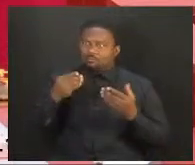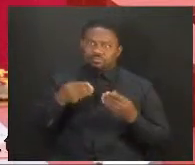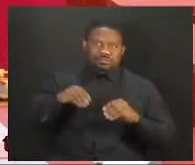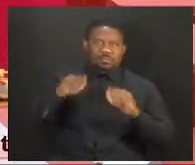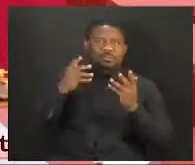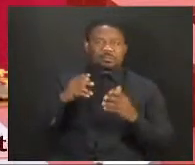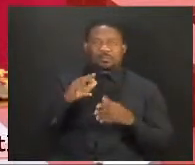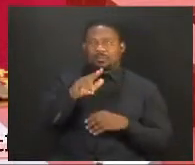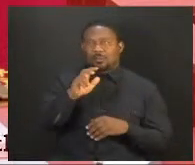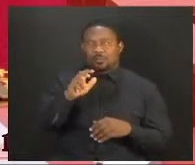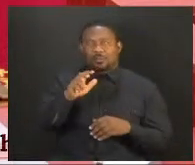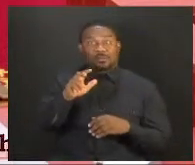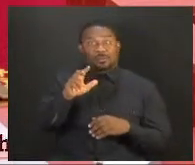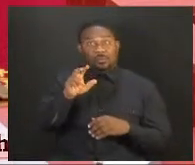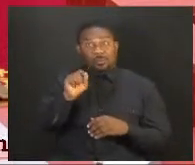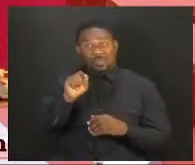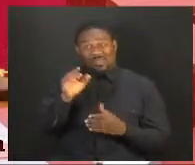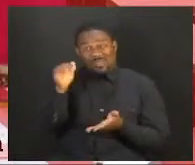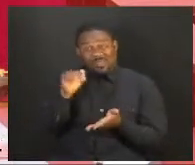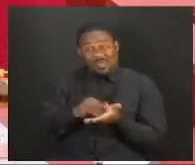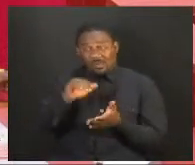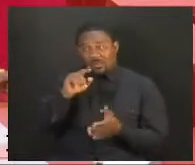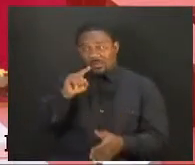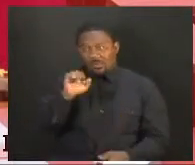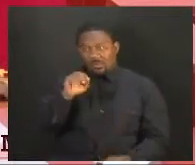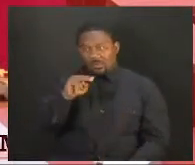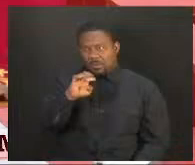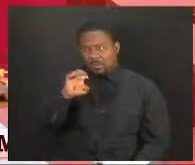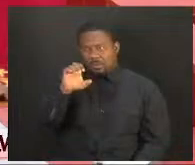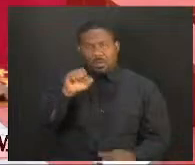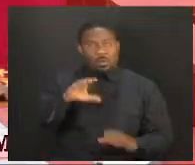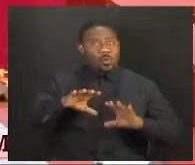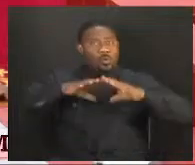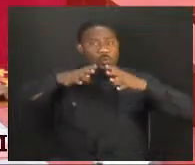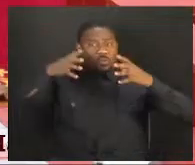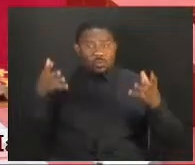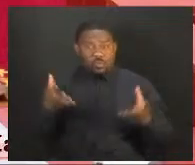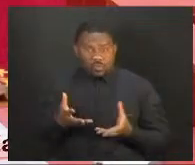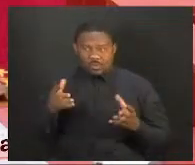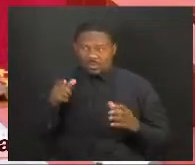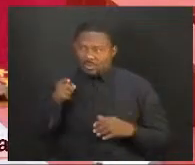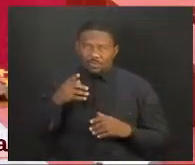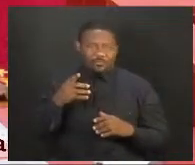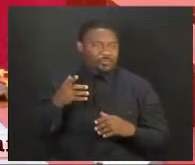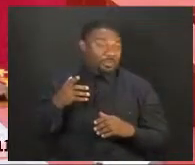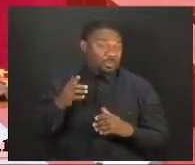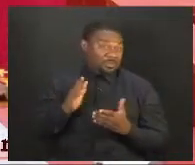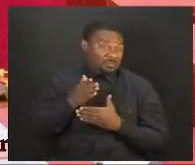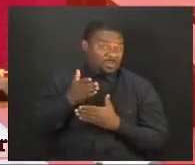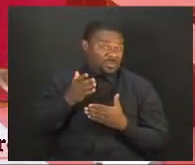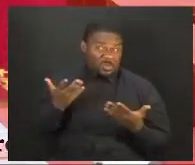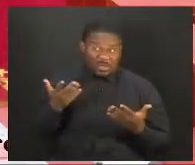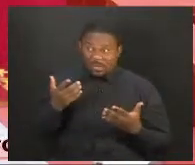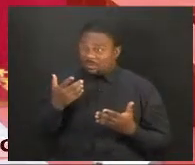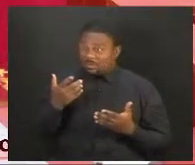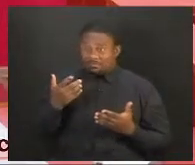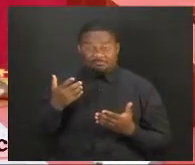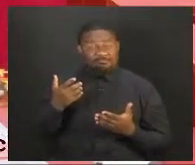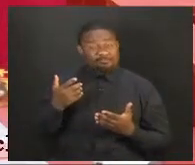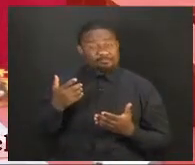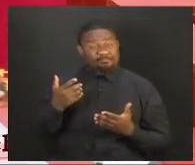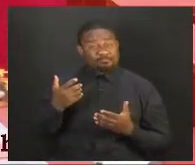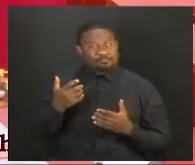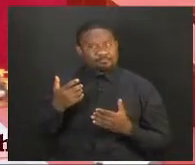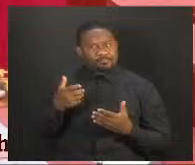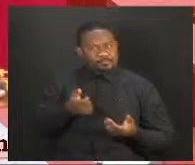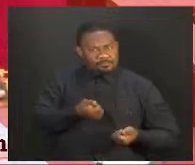obligation. This sharply decline has affected the finances of Ghana Cocoa Board. This undersupply